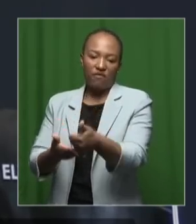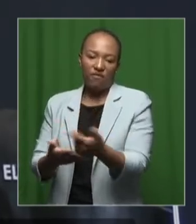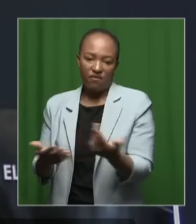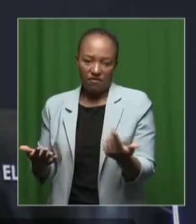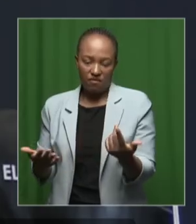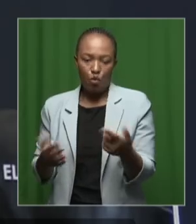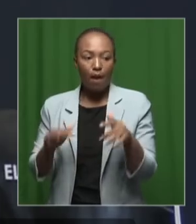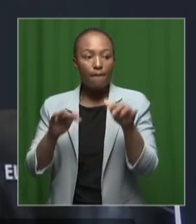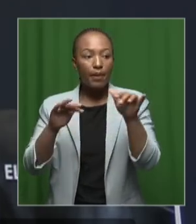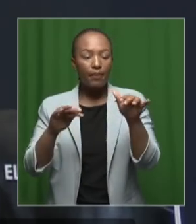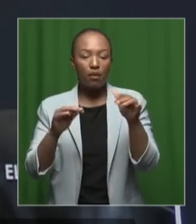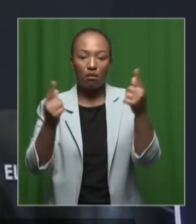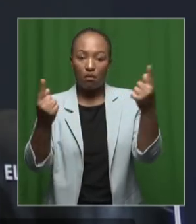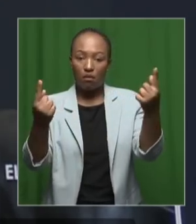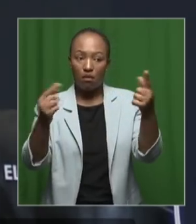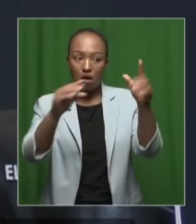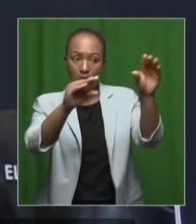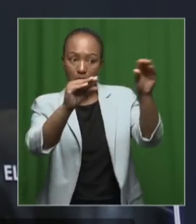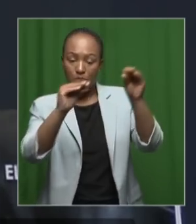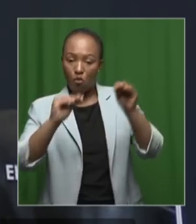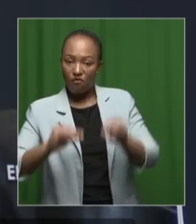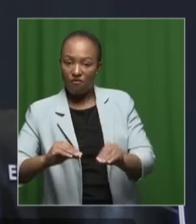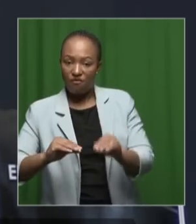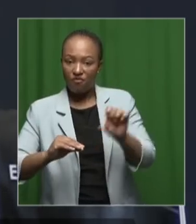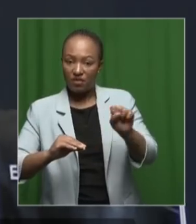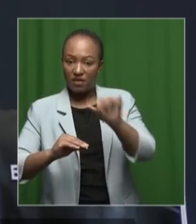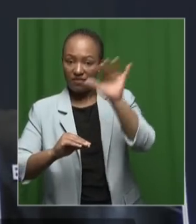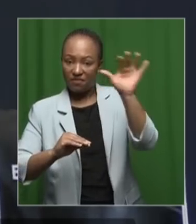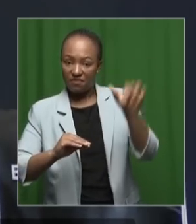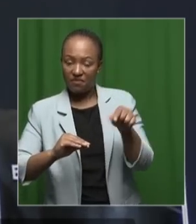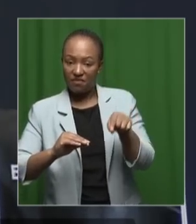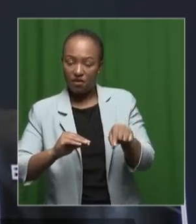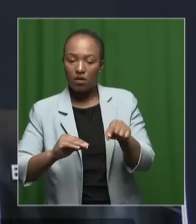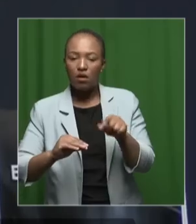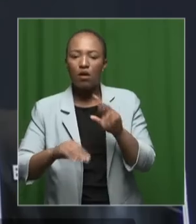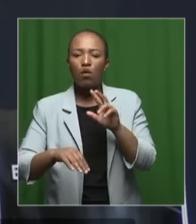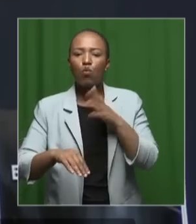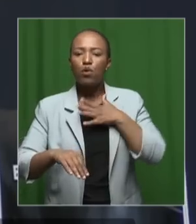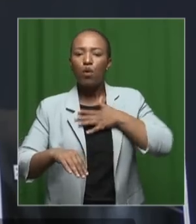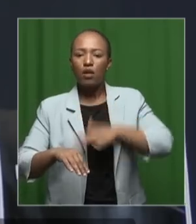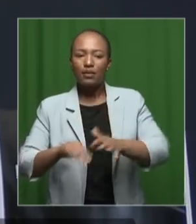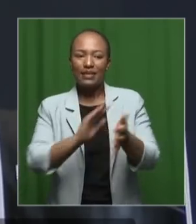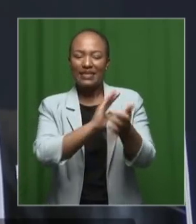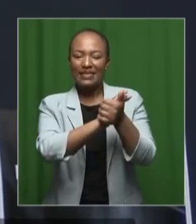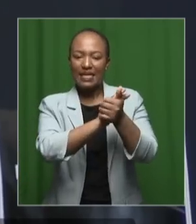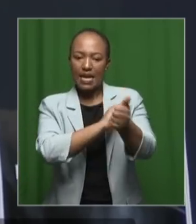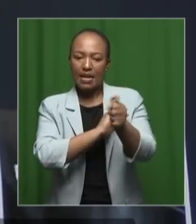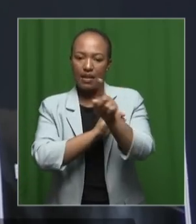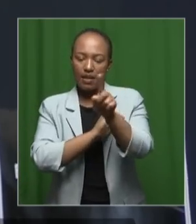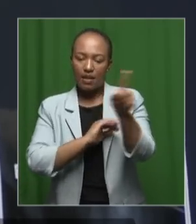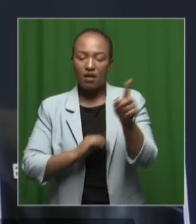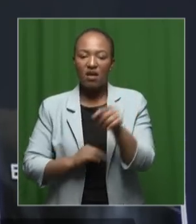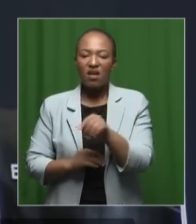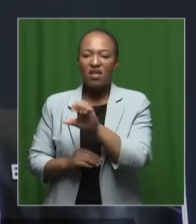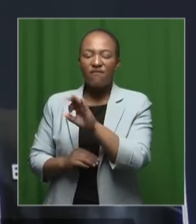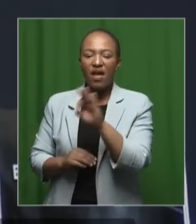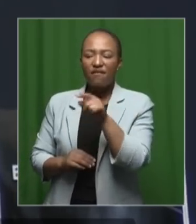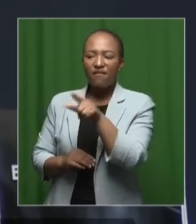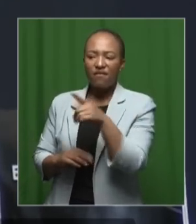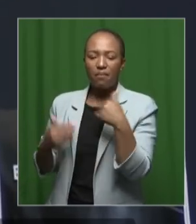want immigration, you want mostly skilled people. Now, I want to answer a question from EFF when they